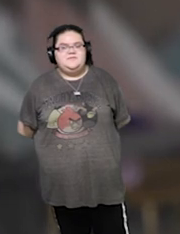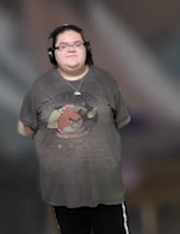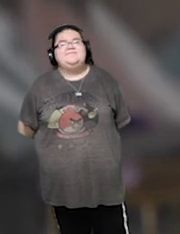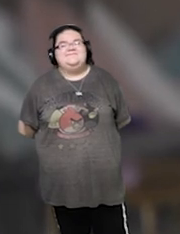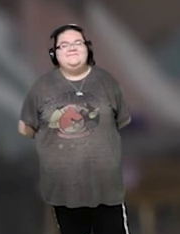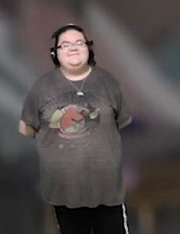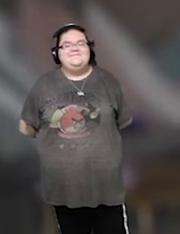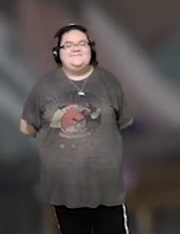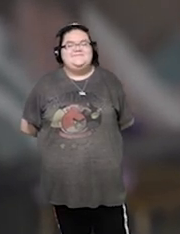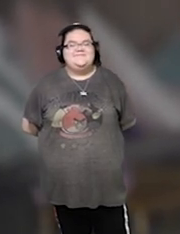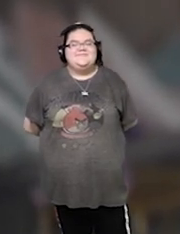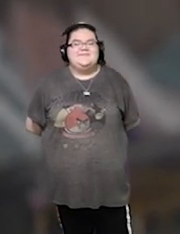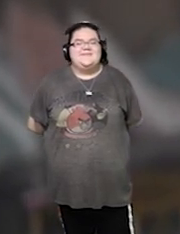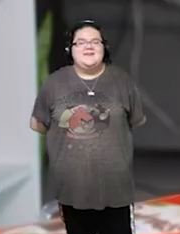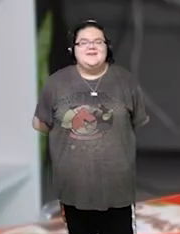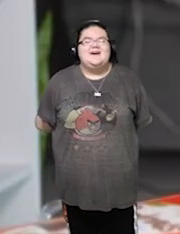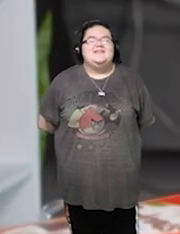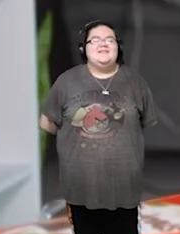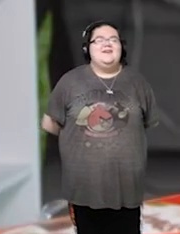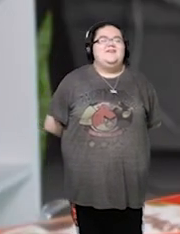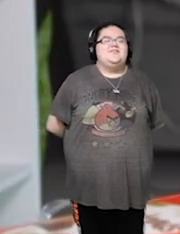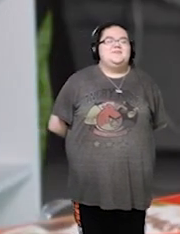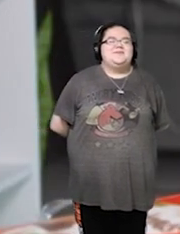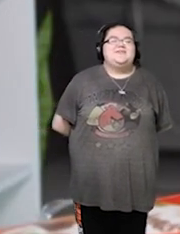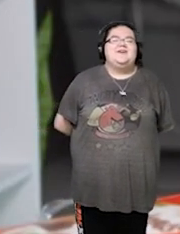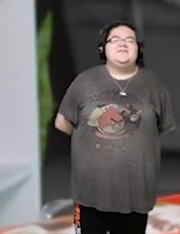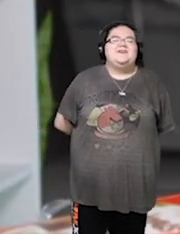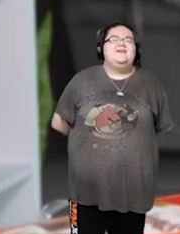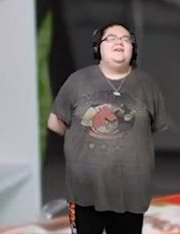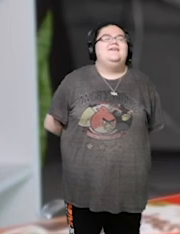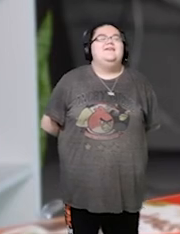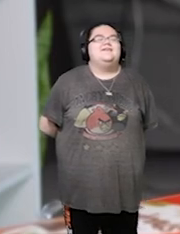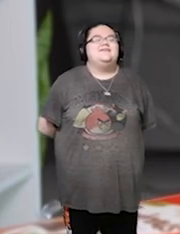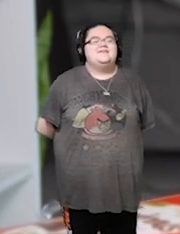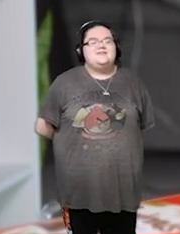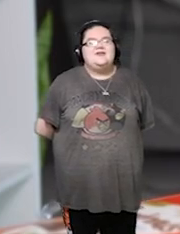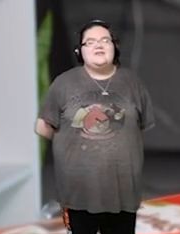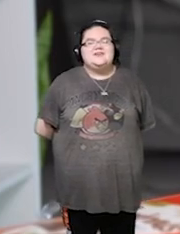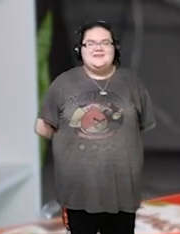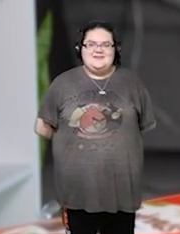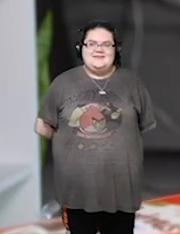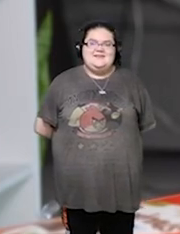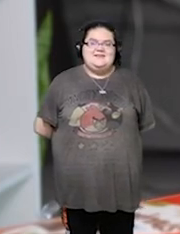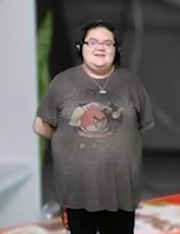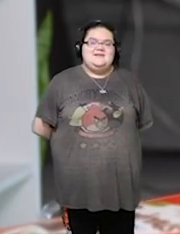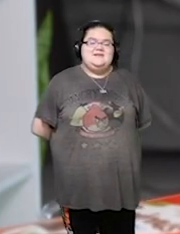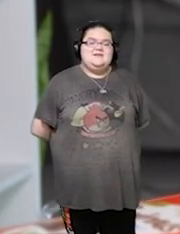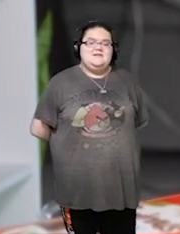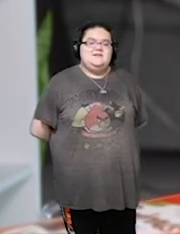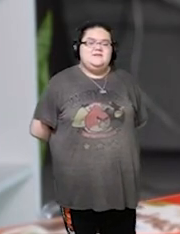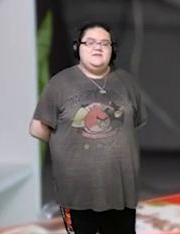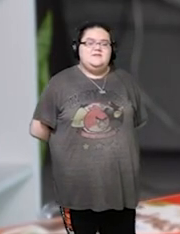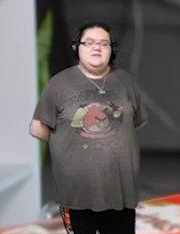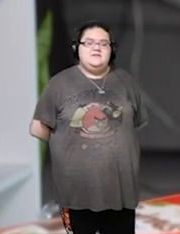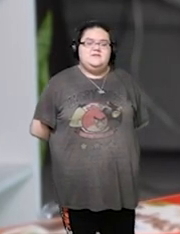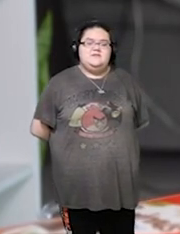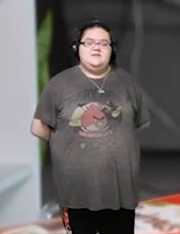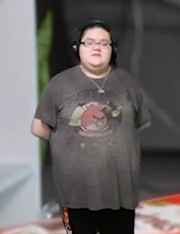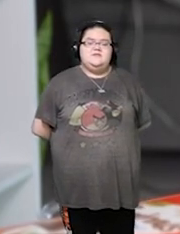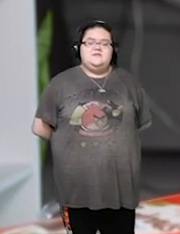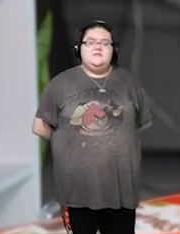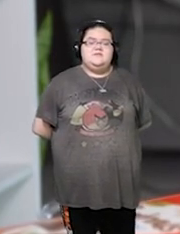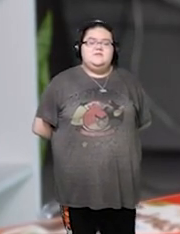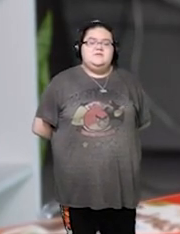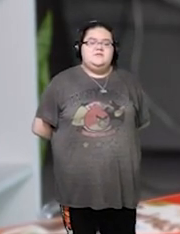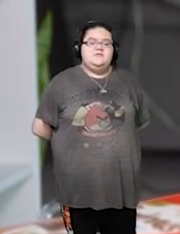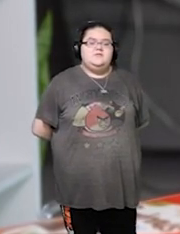stuffed ones. They last more. And I have out the fridge. Cookies and cream. I love double stuffed. Wait, how much are these? So like, Oreo originals? A pound. A